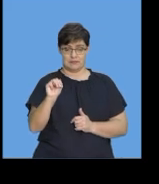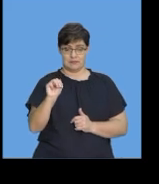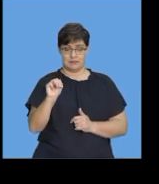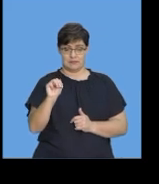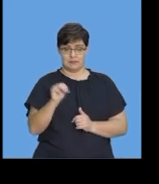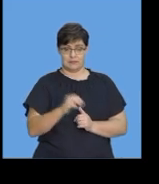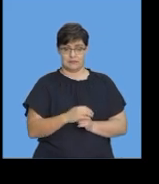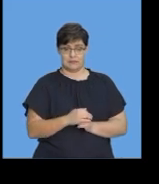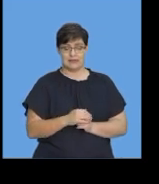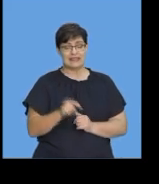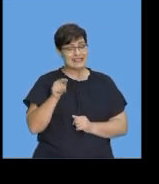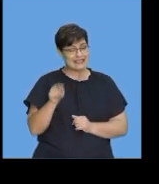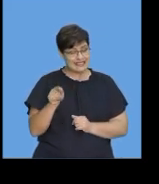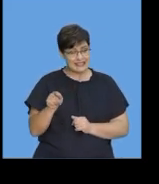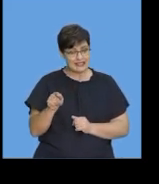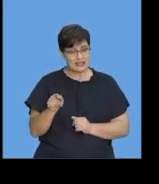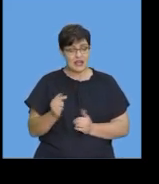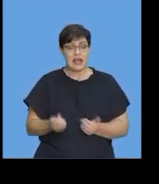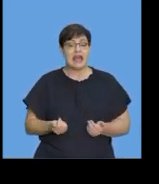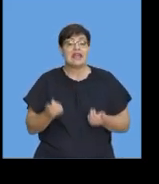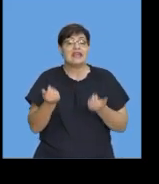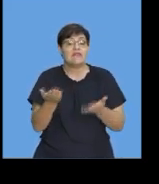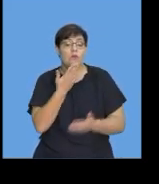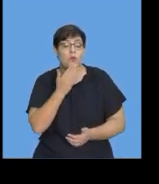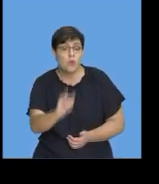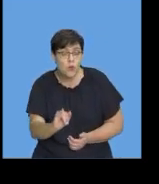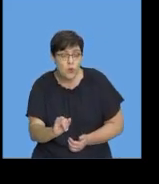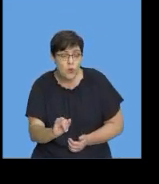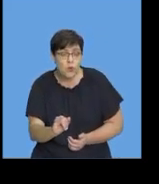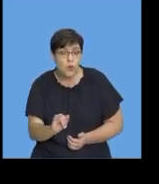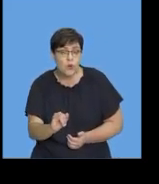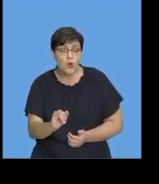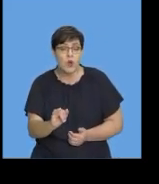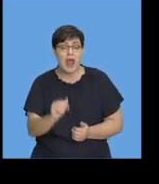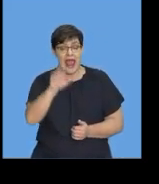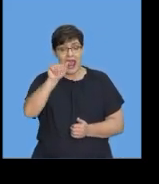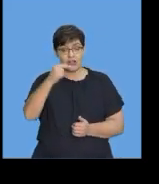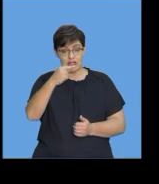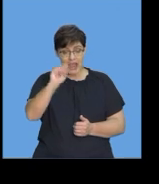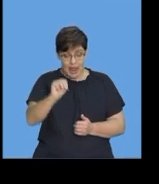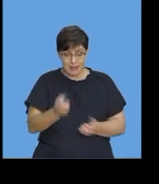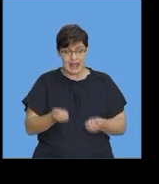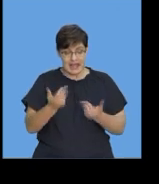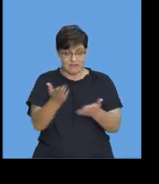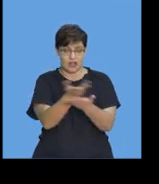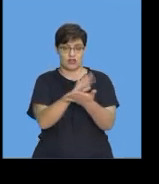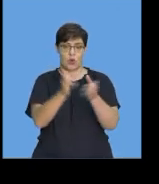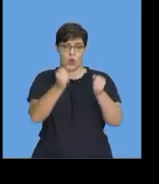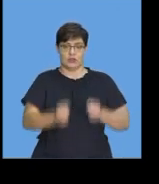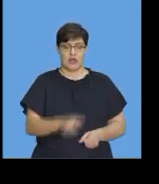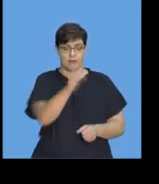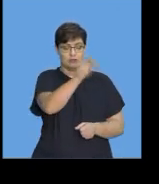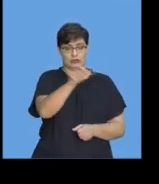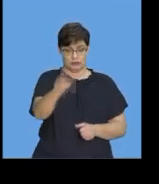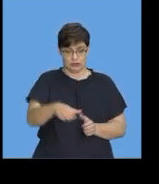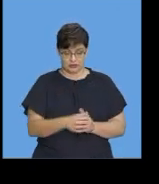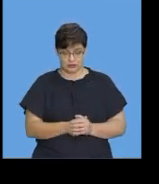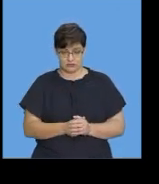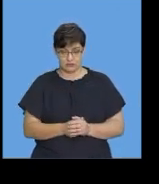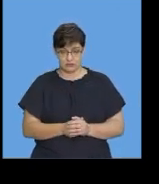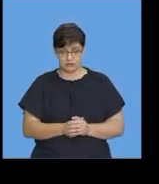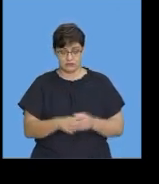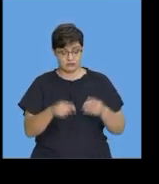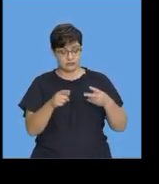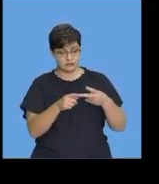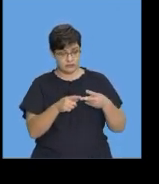and this is given to the shareholders at the Annual General Meeting, right? It's also given on